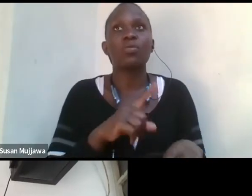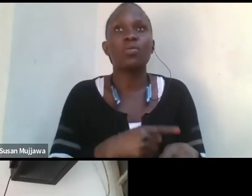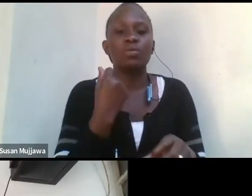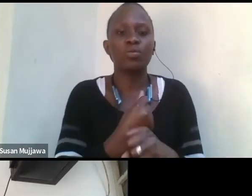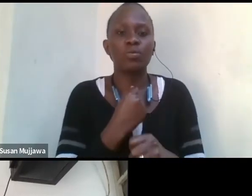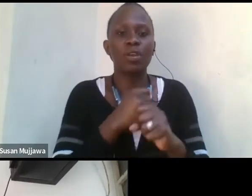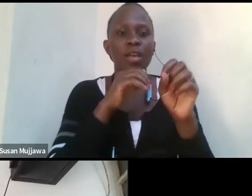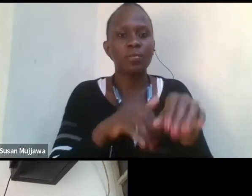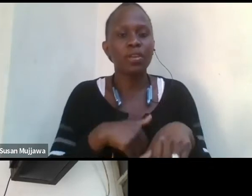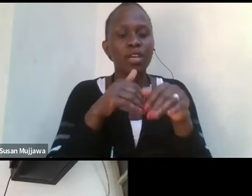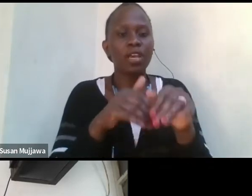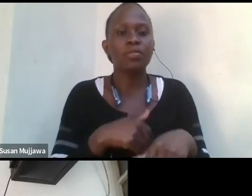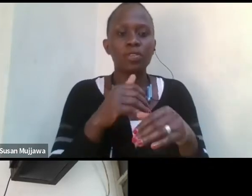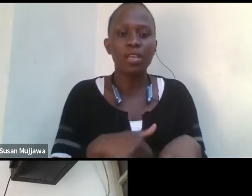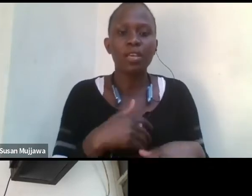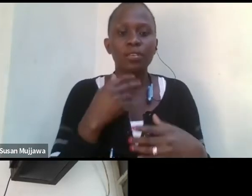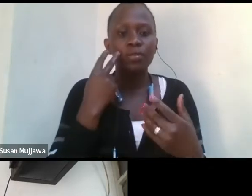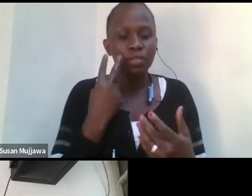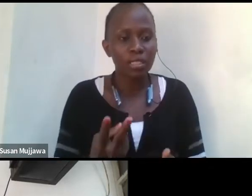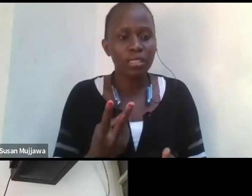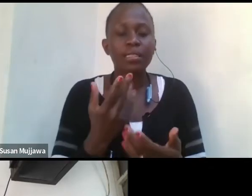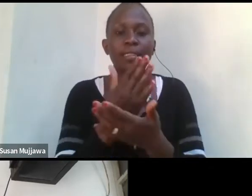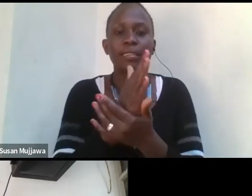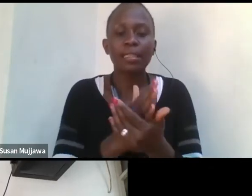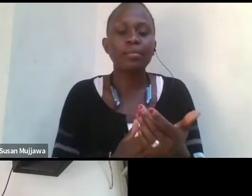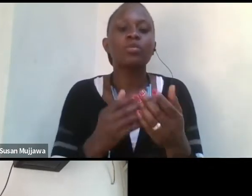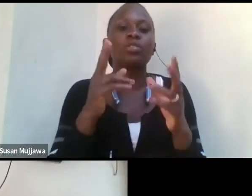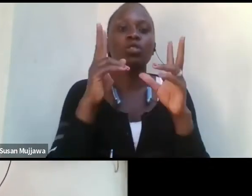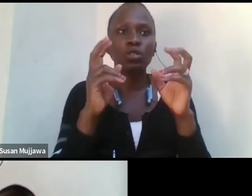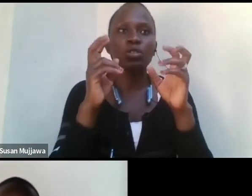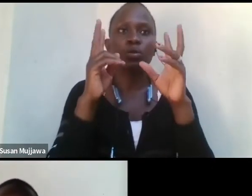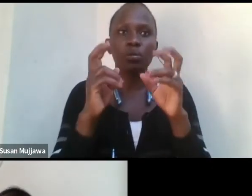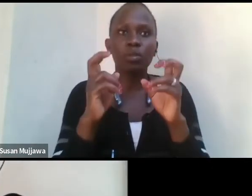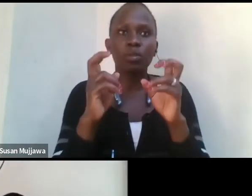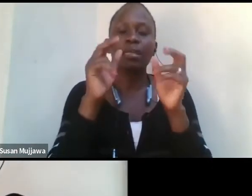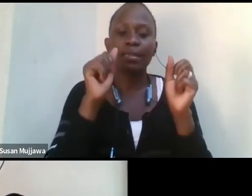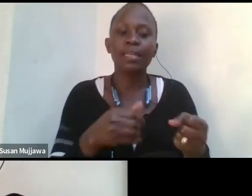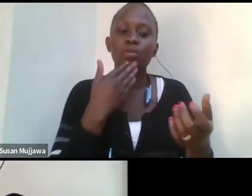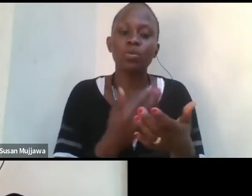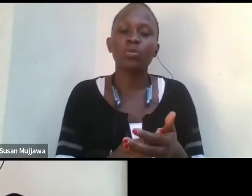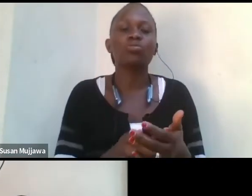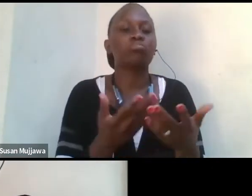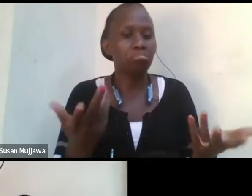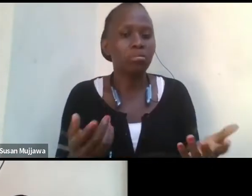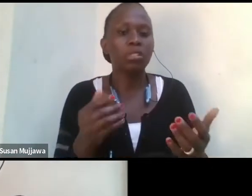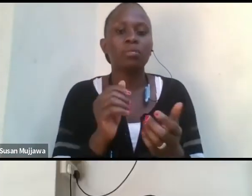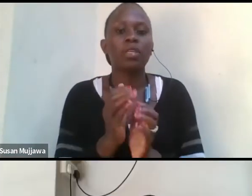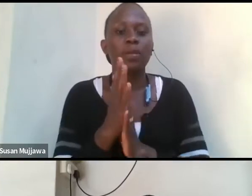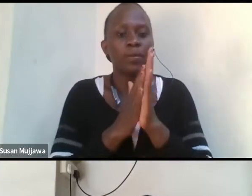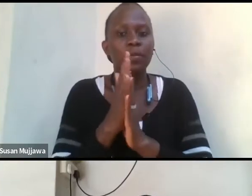these topics can be very cool indeed. And I'm looking forward to hearing what the panelists have to say. Over to you, Ben.